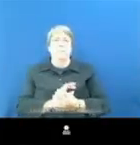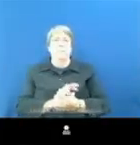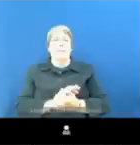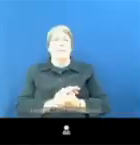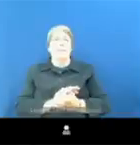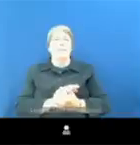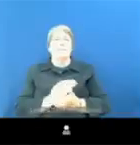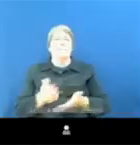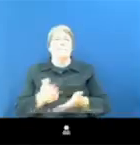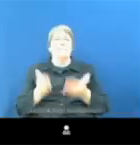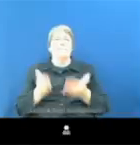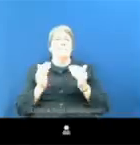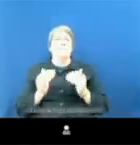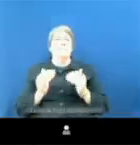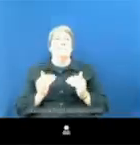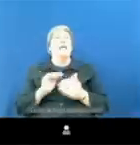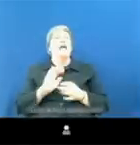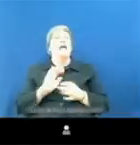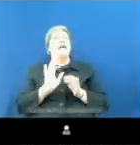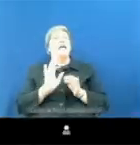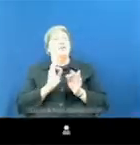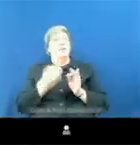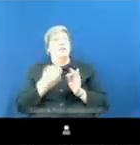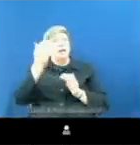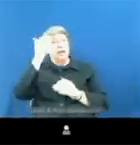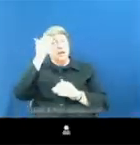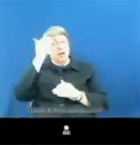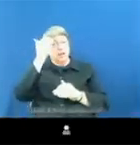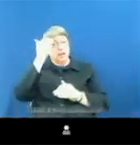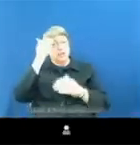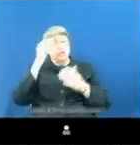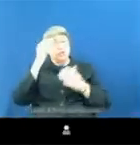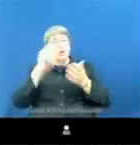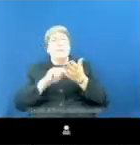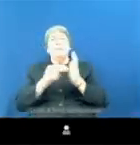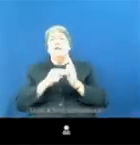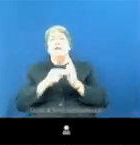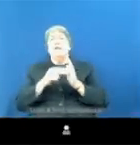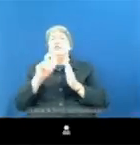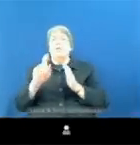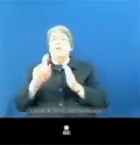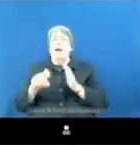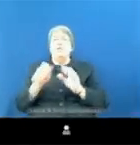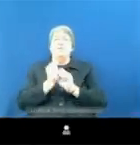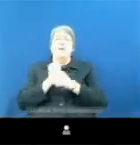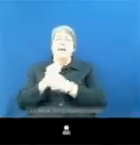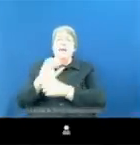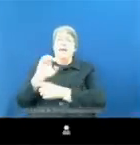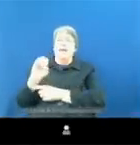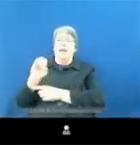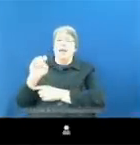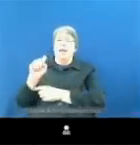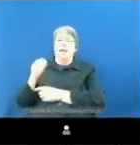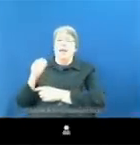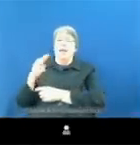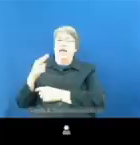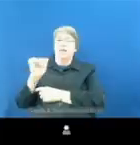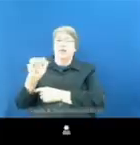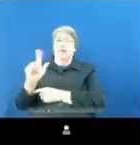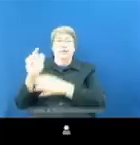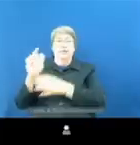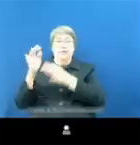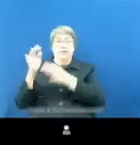Interpreting knowledge involves having the ability to make ethical decisions and to